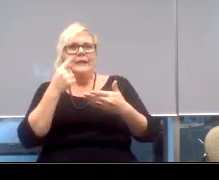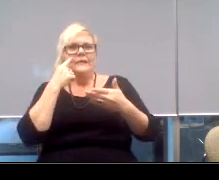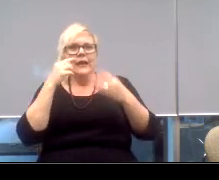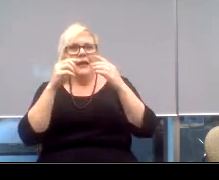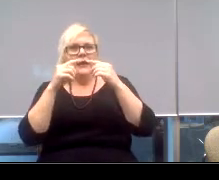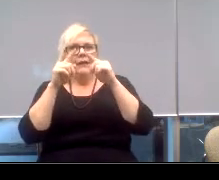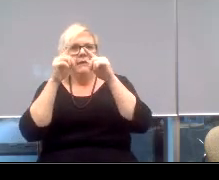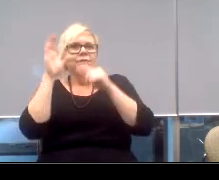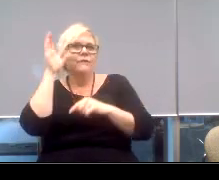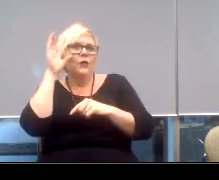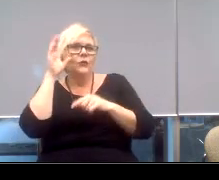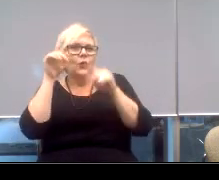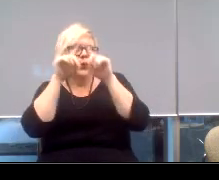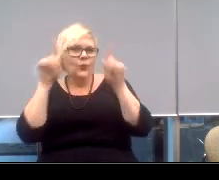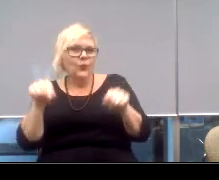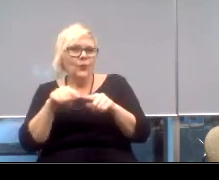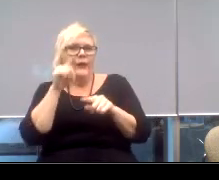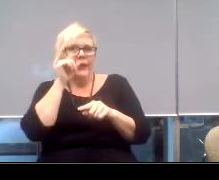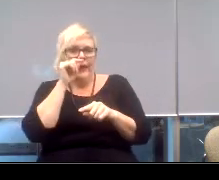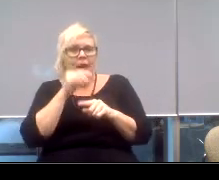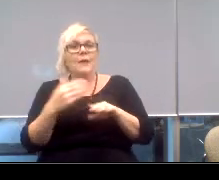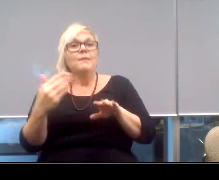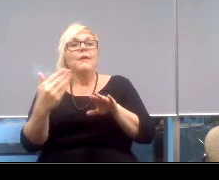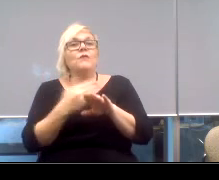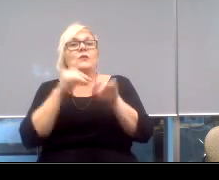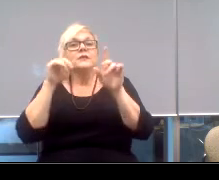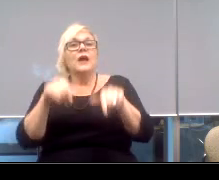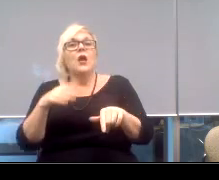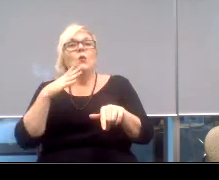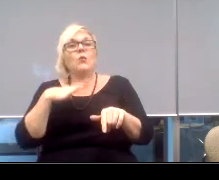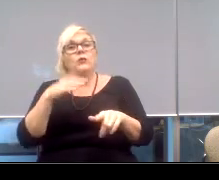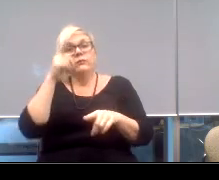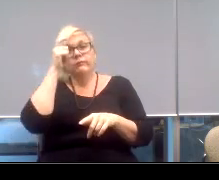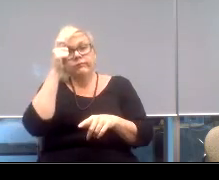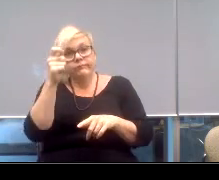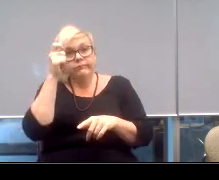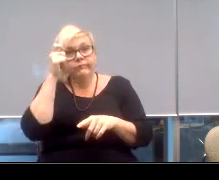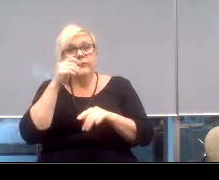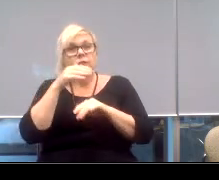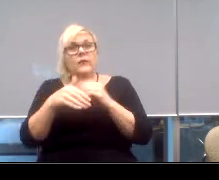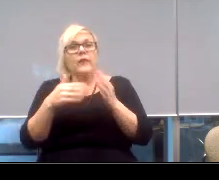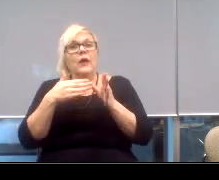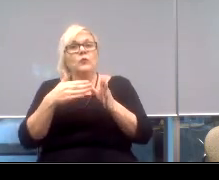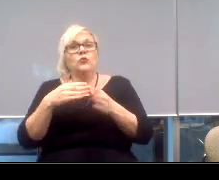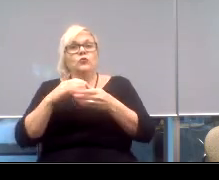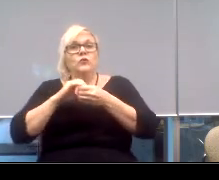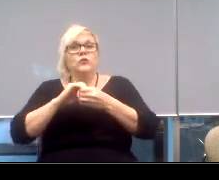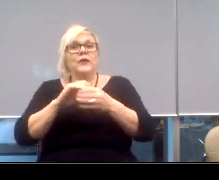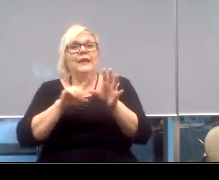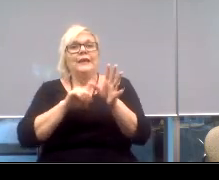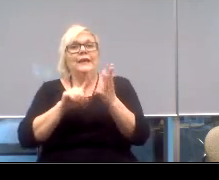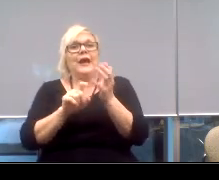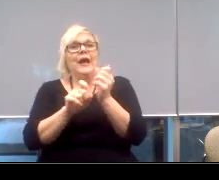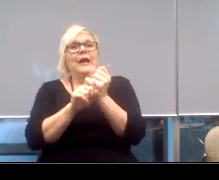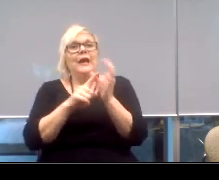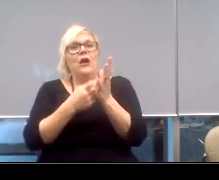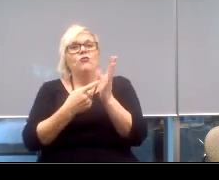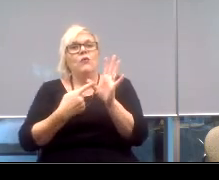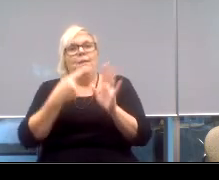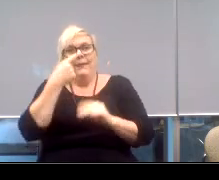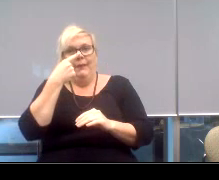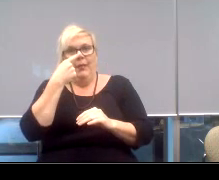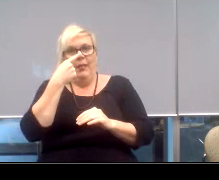my presentation, I would like to acknowledge the Yagara Nation, traditional owners of the land on which those of us in Cannon Hill are meeting today. I